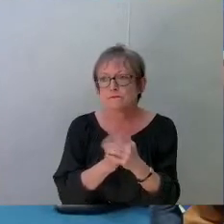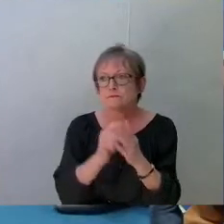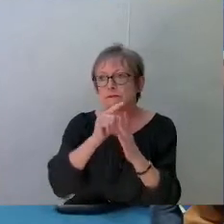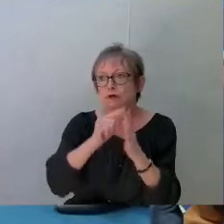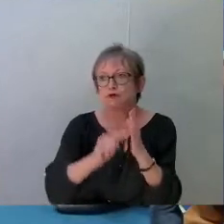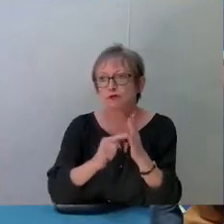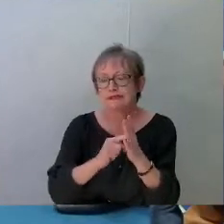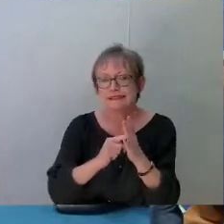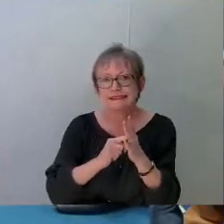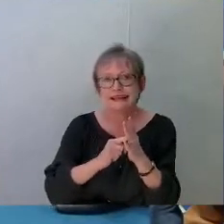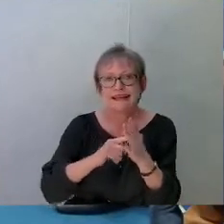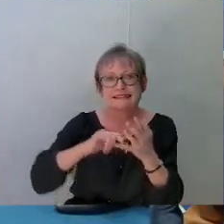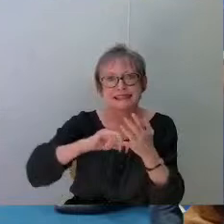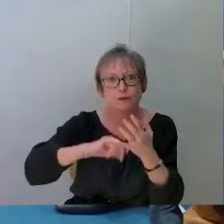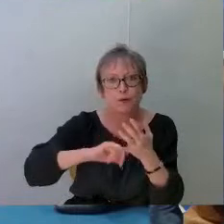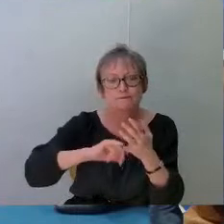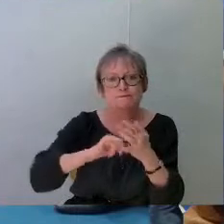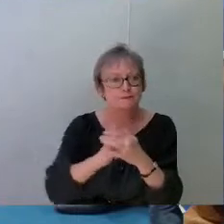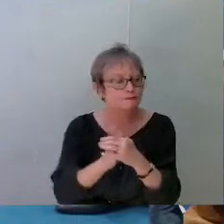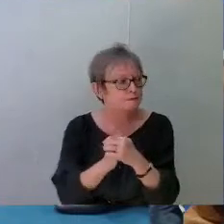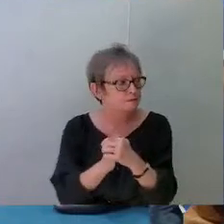Juste Grinskita.